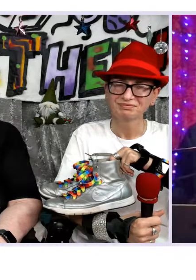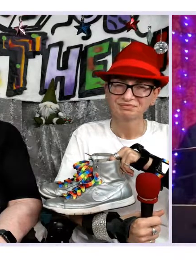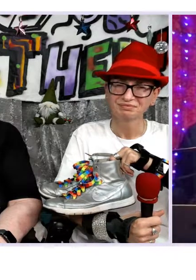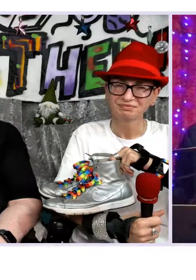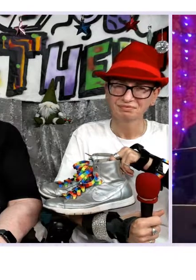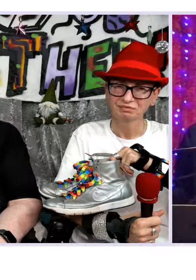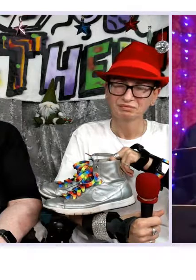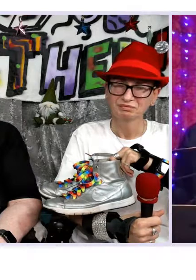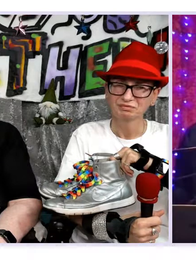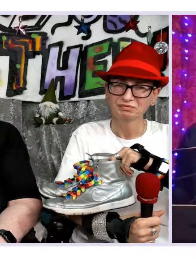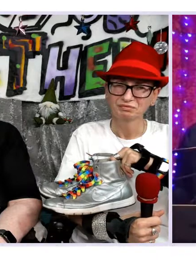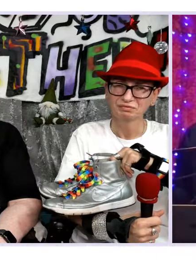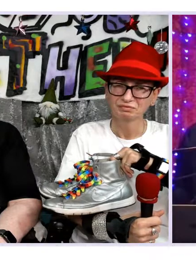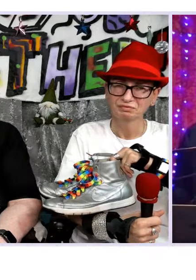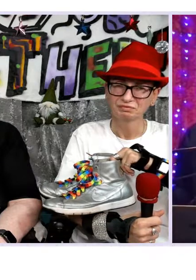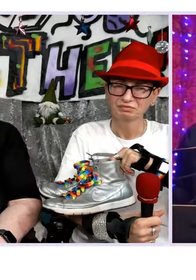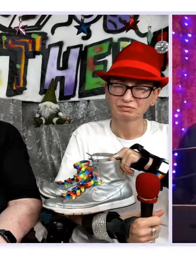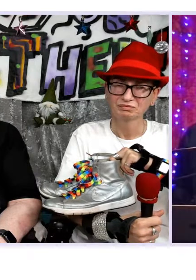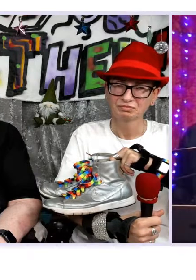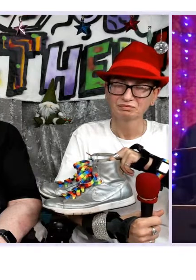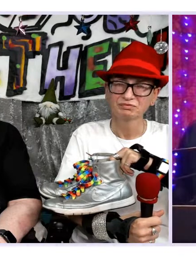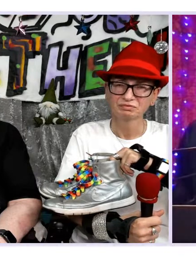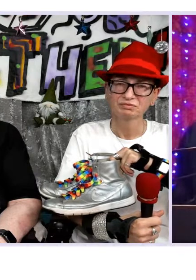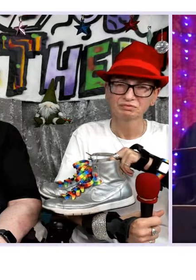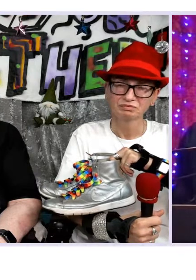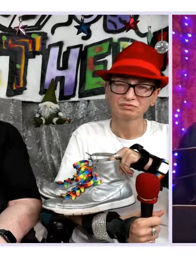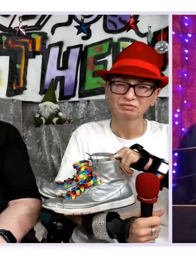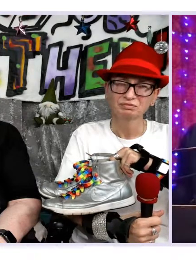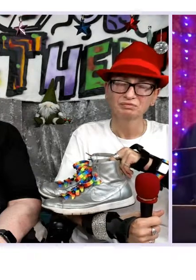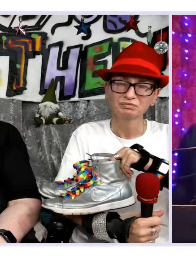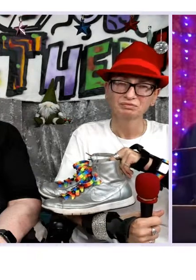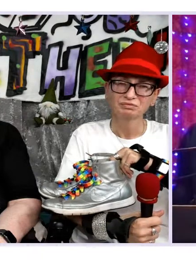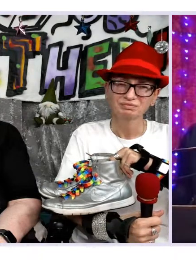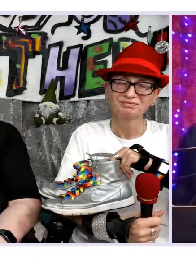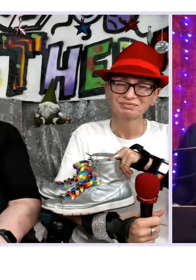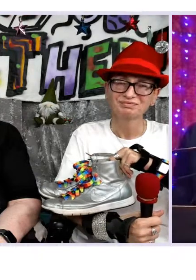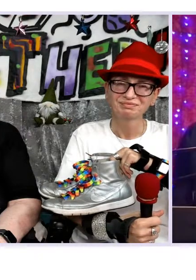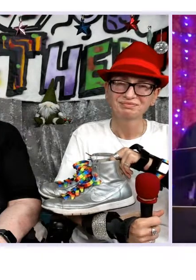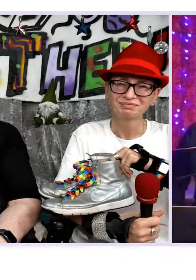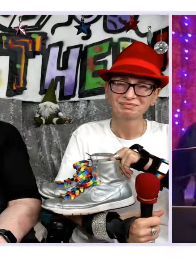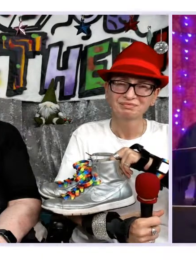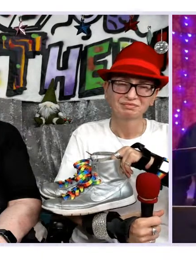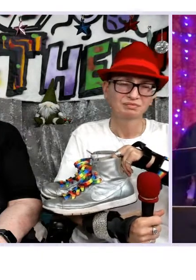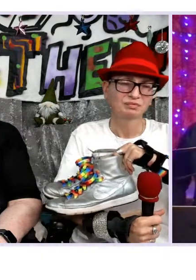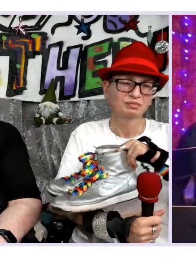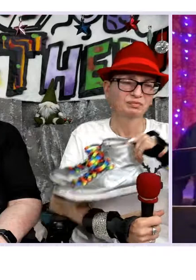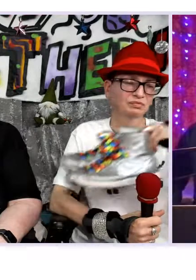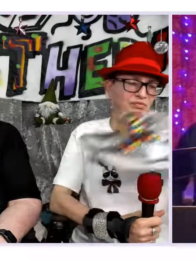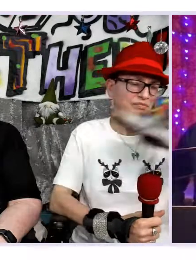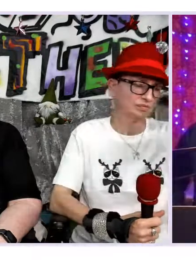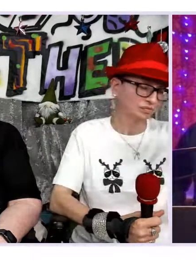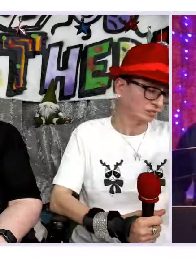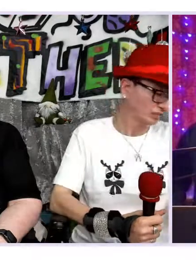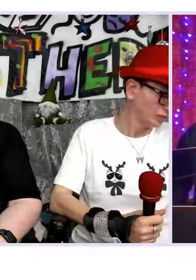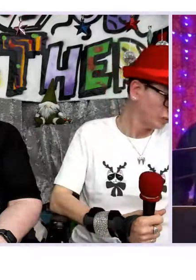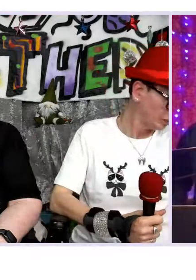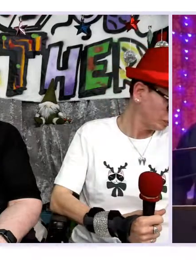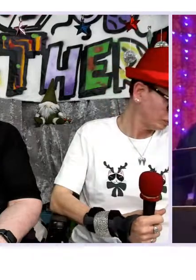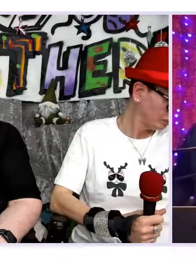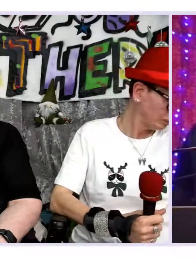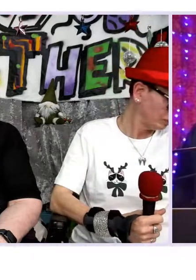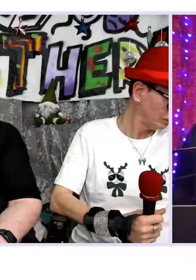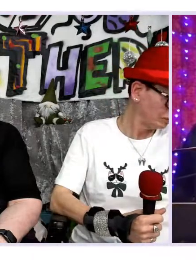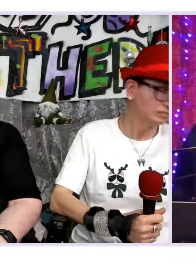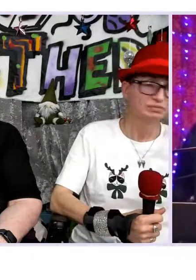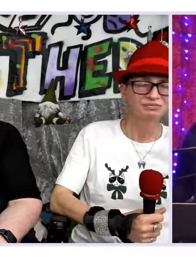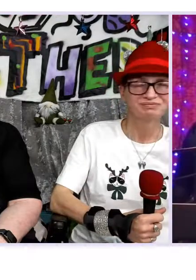people, to kind of make them feel confident and things like that. So it's a really interesting article. I mean, I know they've been together for a